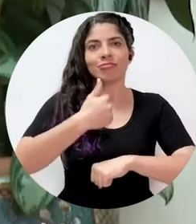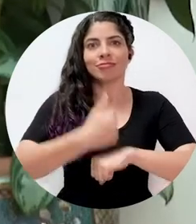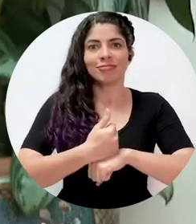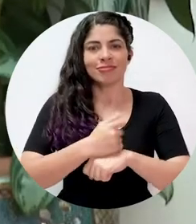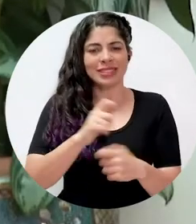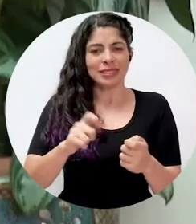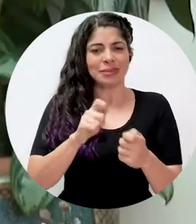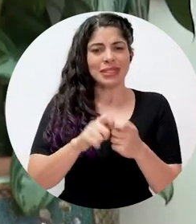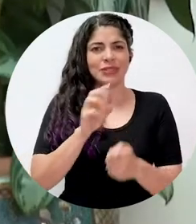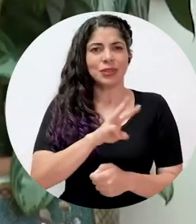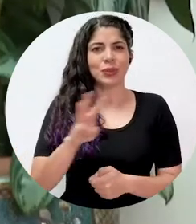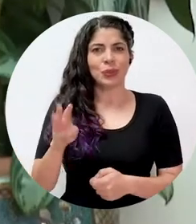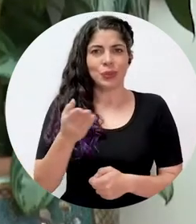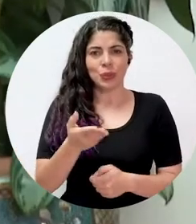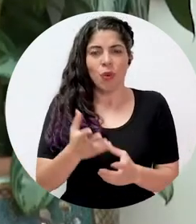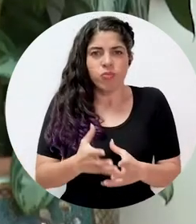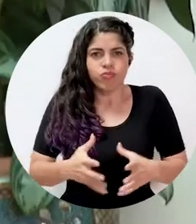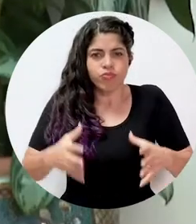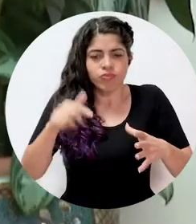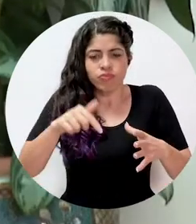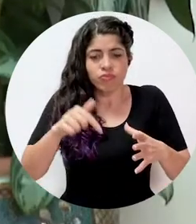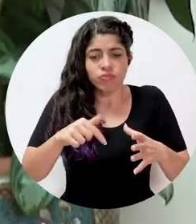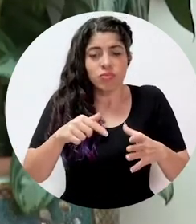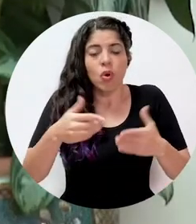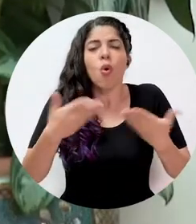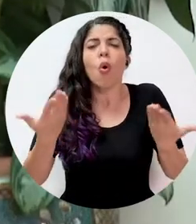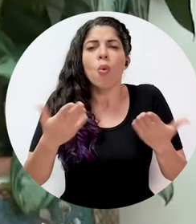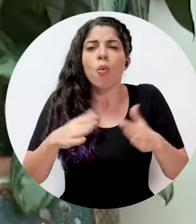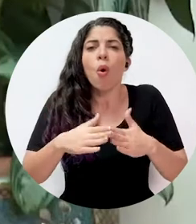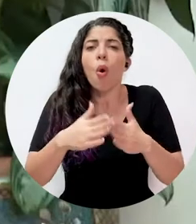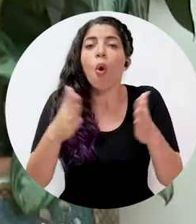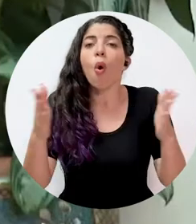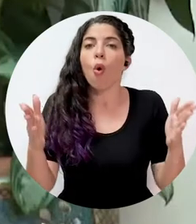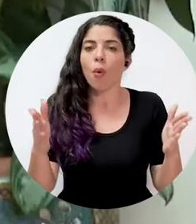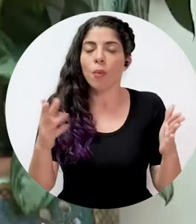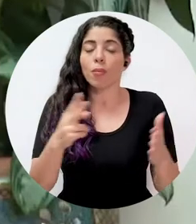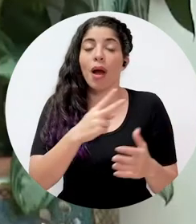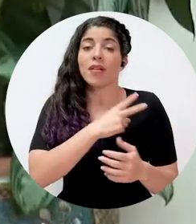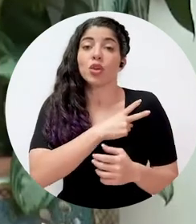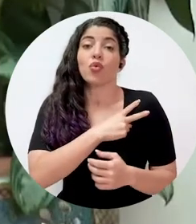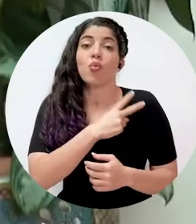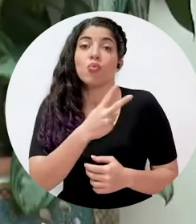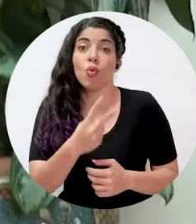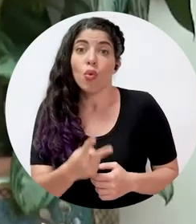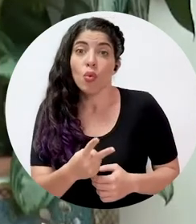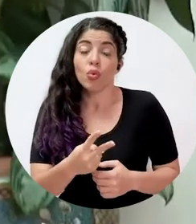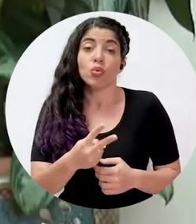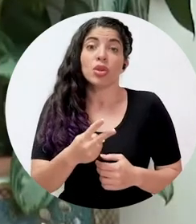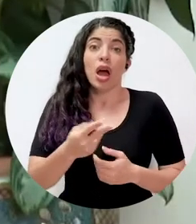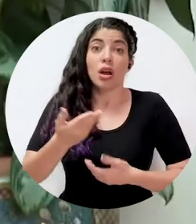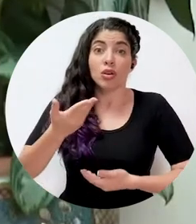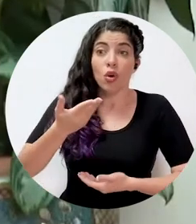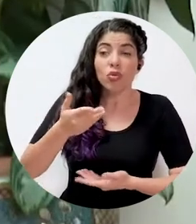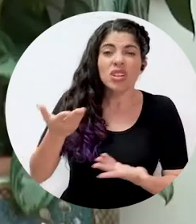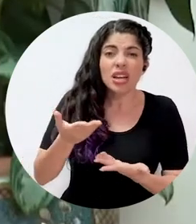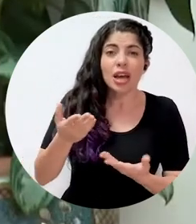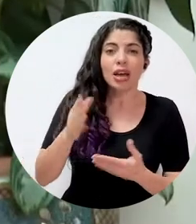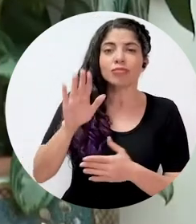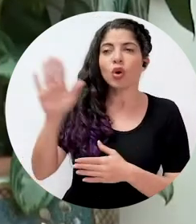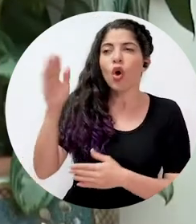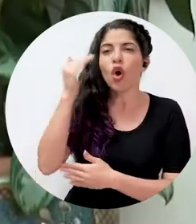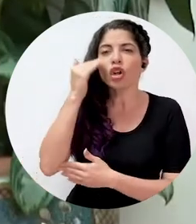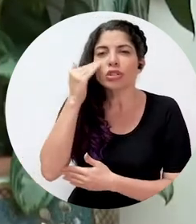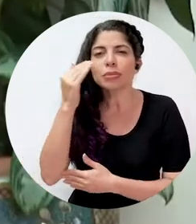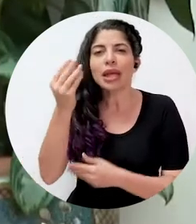a concrete platform to share in an open, voluntary, and collaborative way the